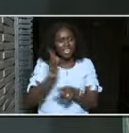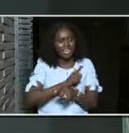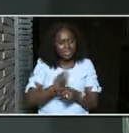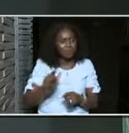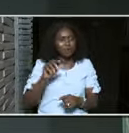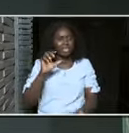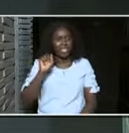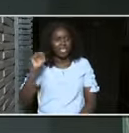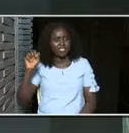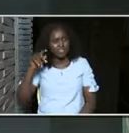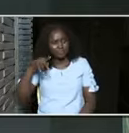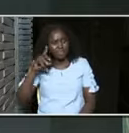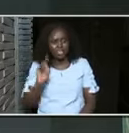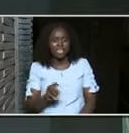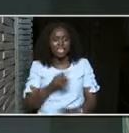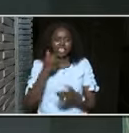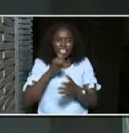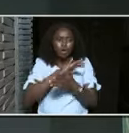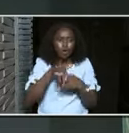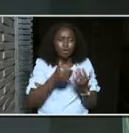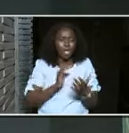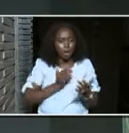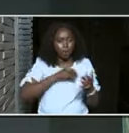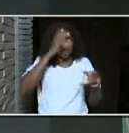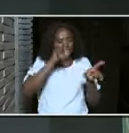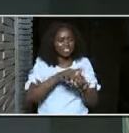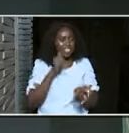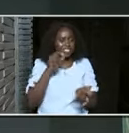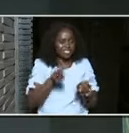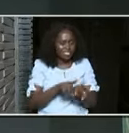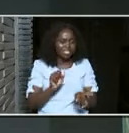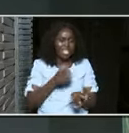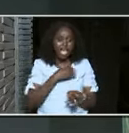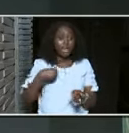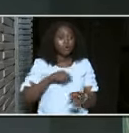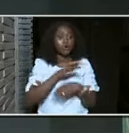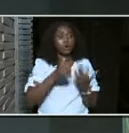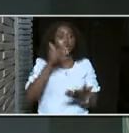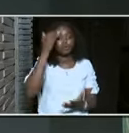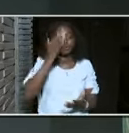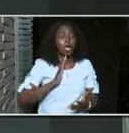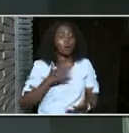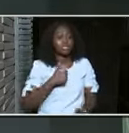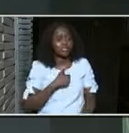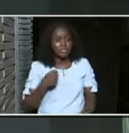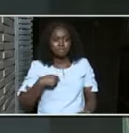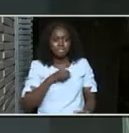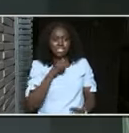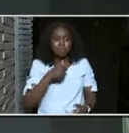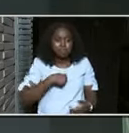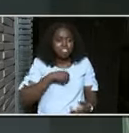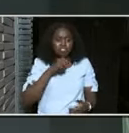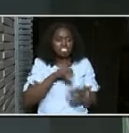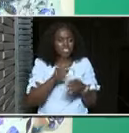SDP, they are all our brothers and sisters and so on. And we all know ourselves. I'm not in a business of abusing